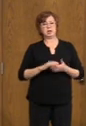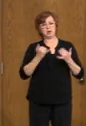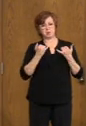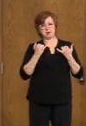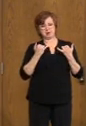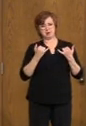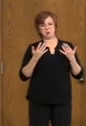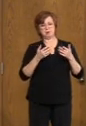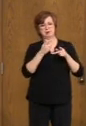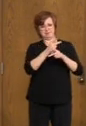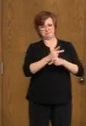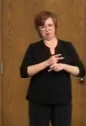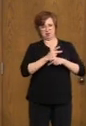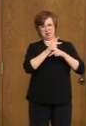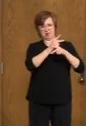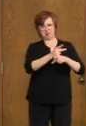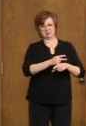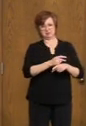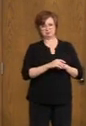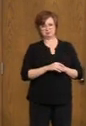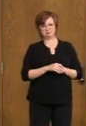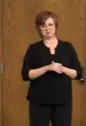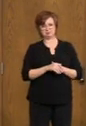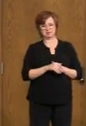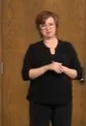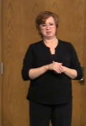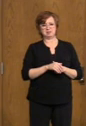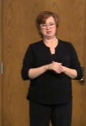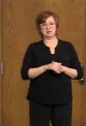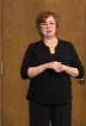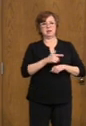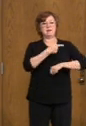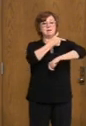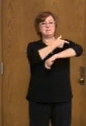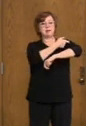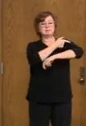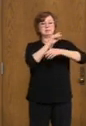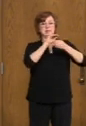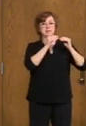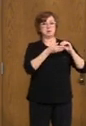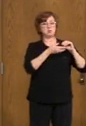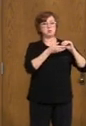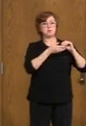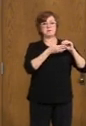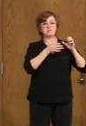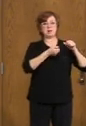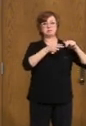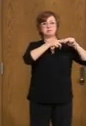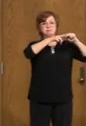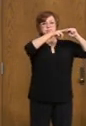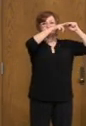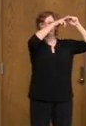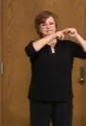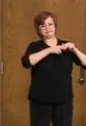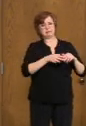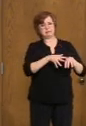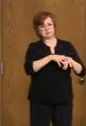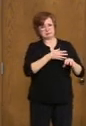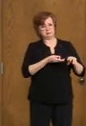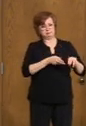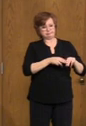because the vaccination rate is coming up very slowly, and as you know, in the clinical trials, the vaccines had